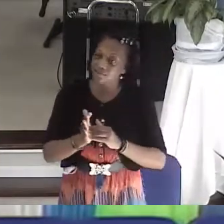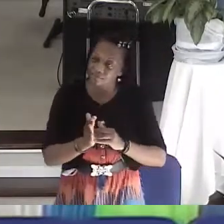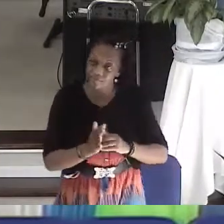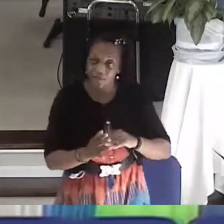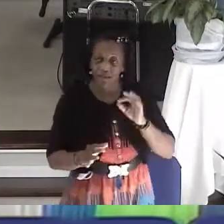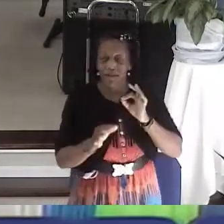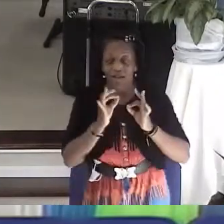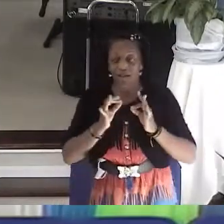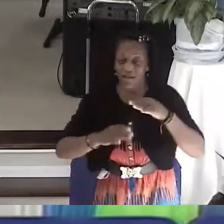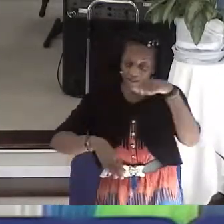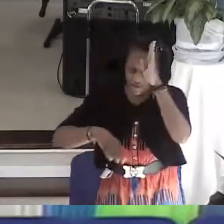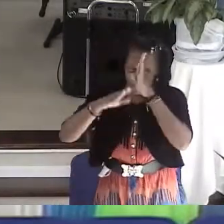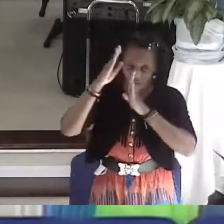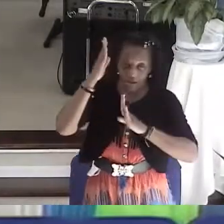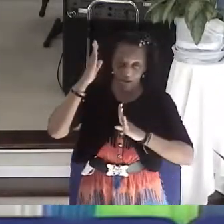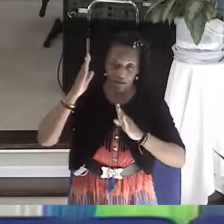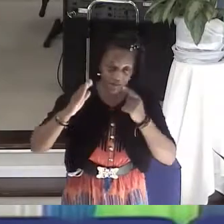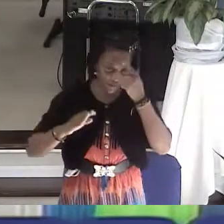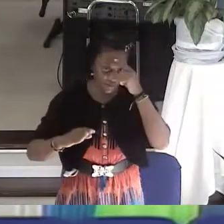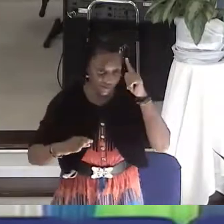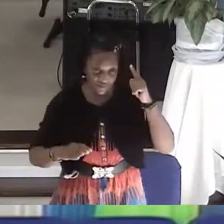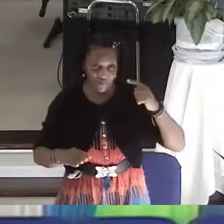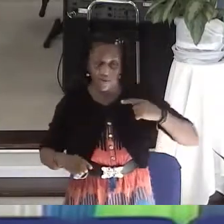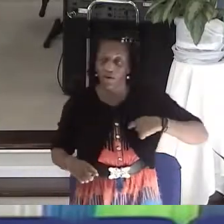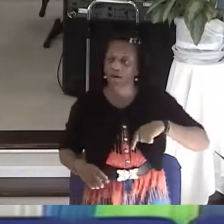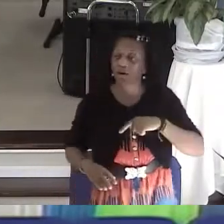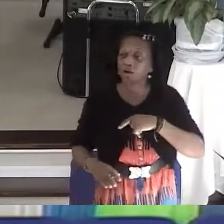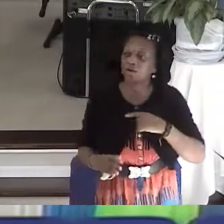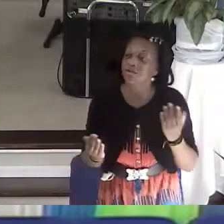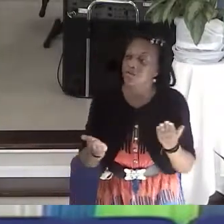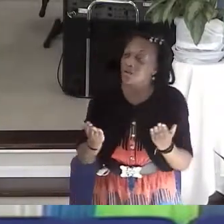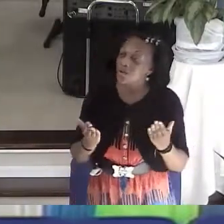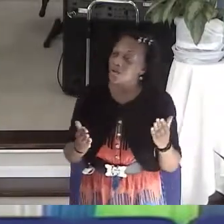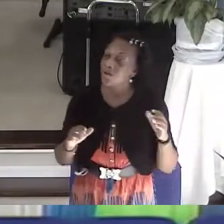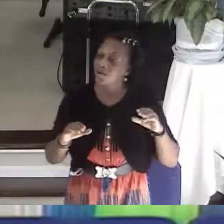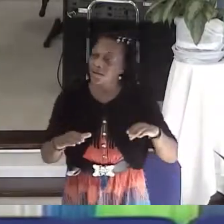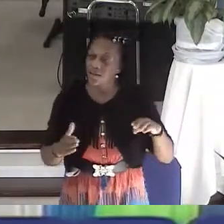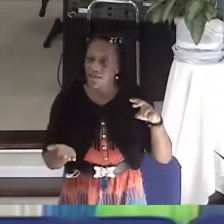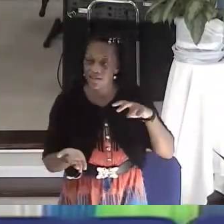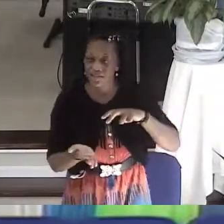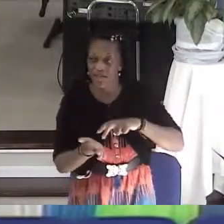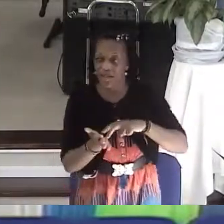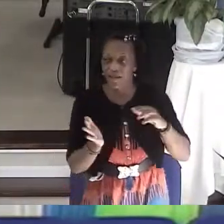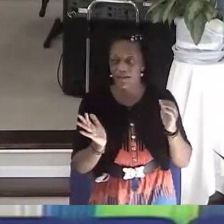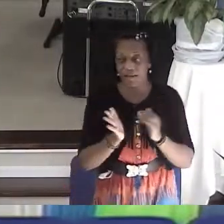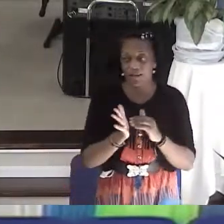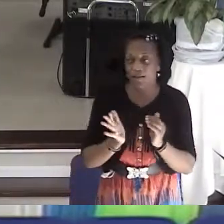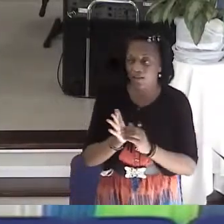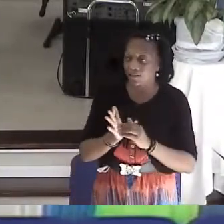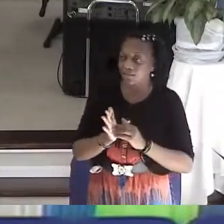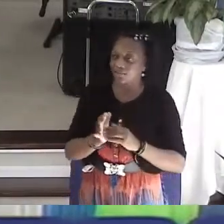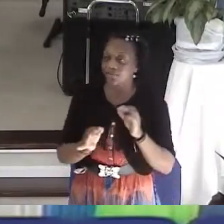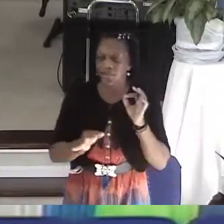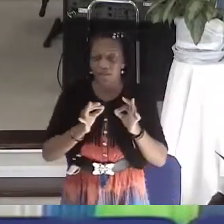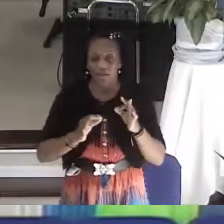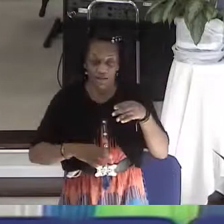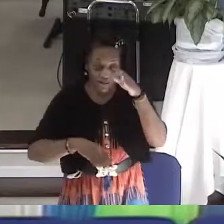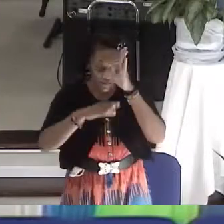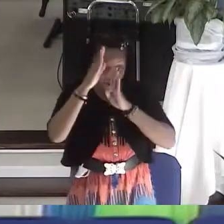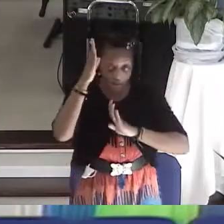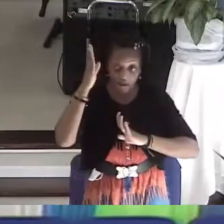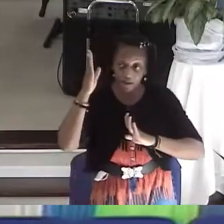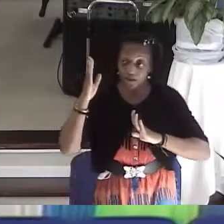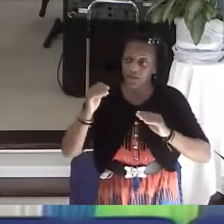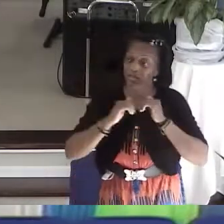is with us, then what can stand again? And if our God is for us, then who could ever stop